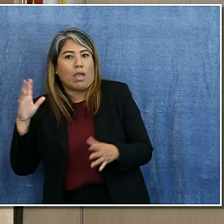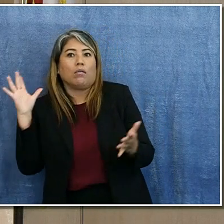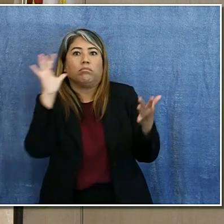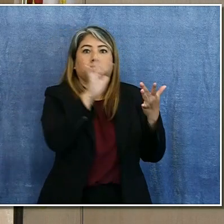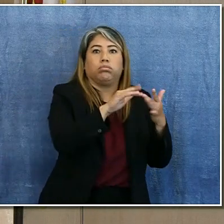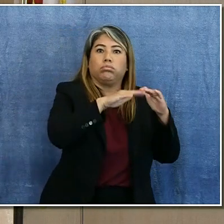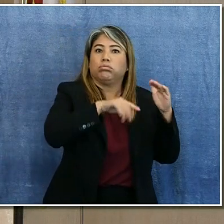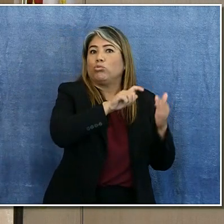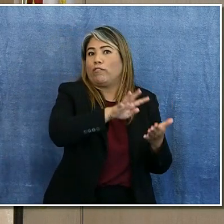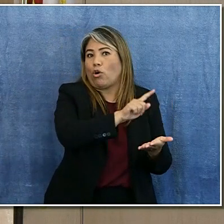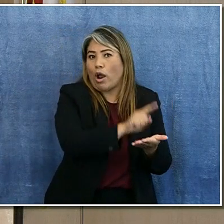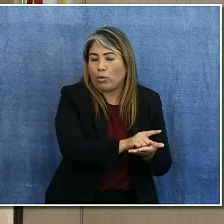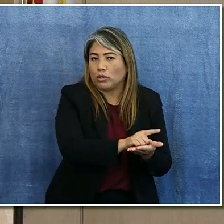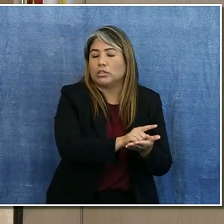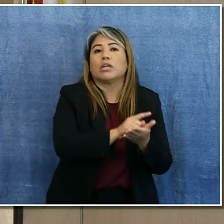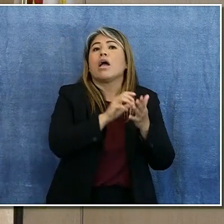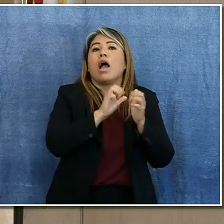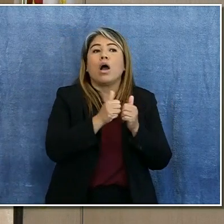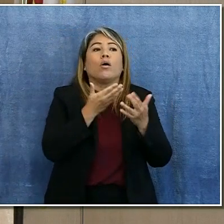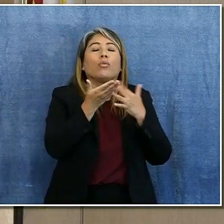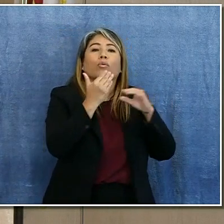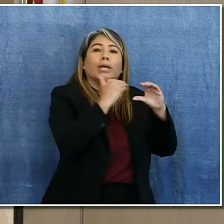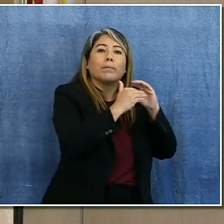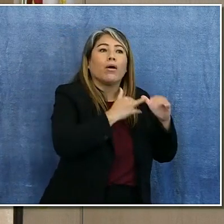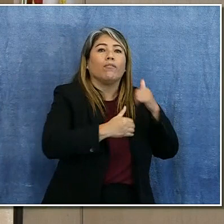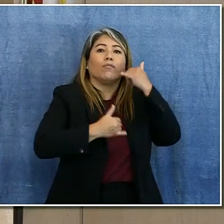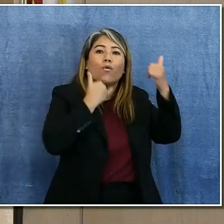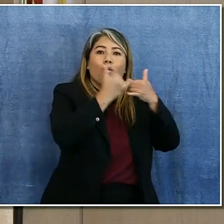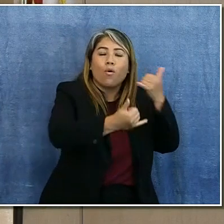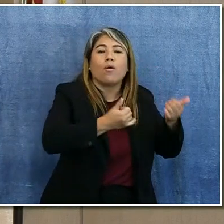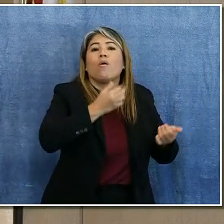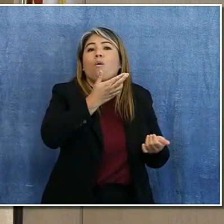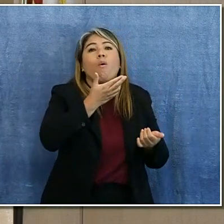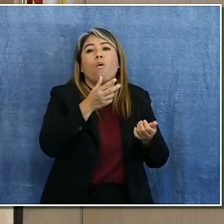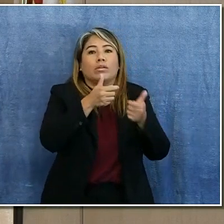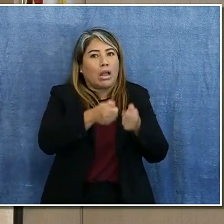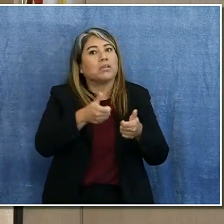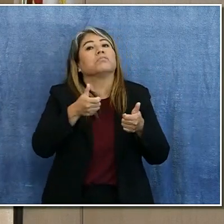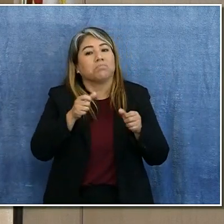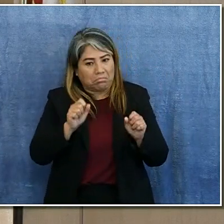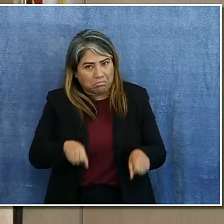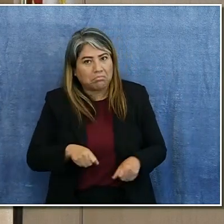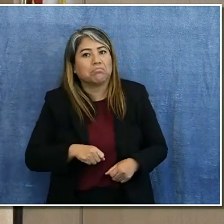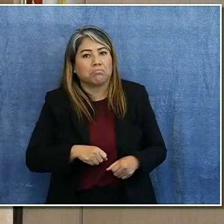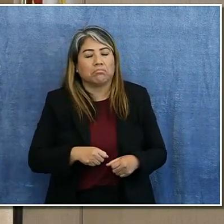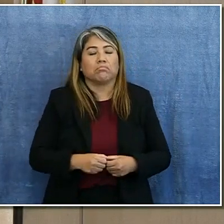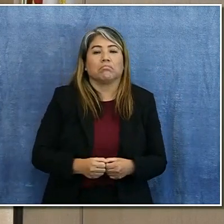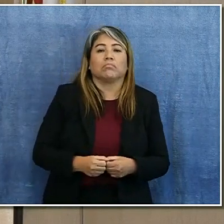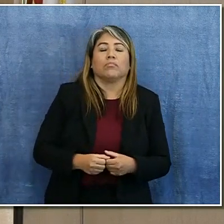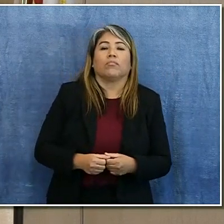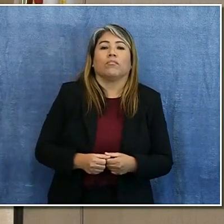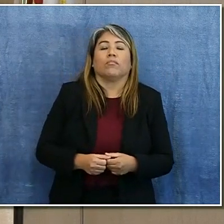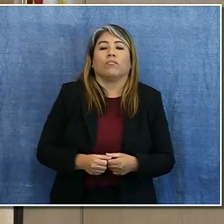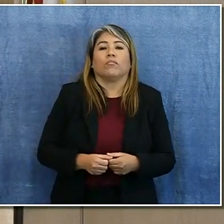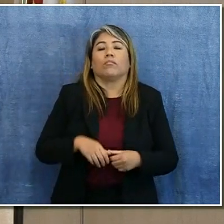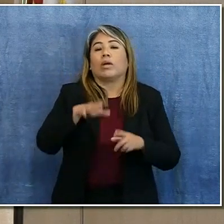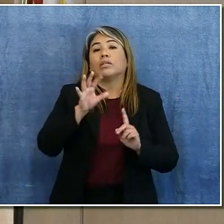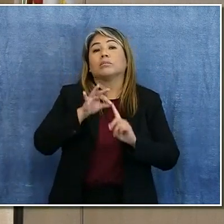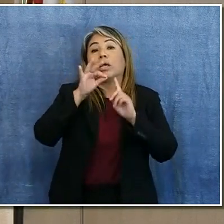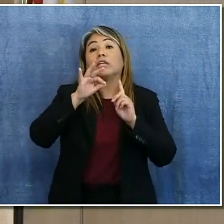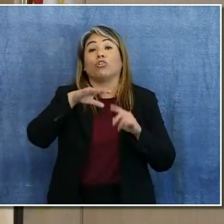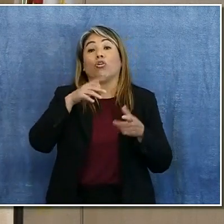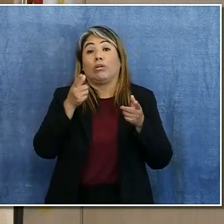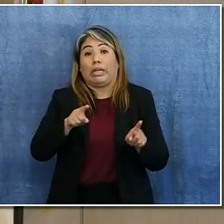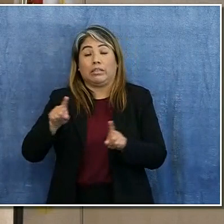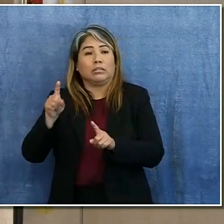24 hours. This is done through email, phone call, or even a text message. In special